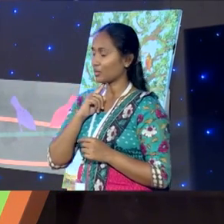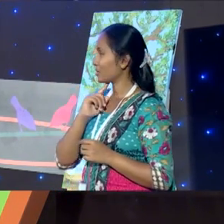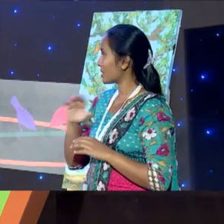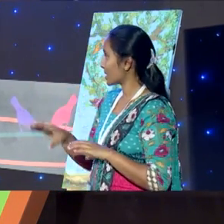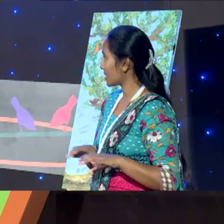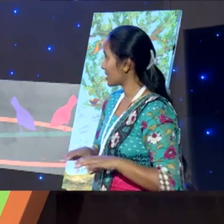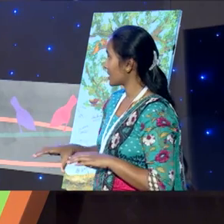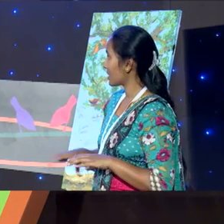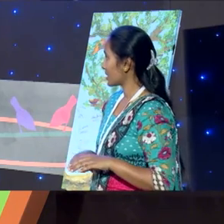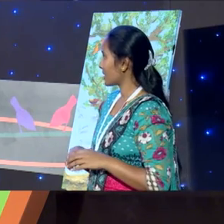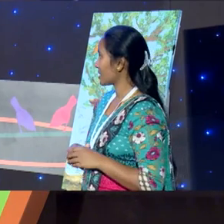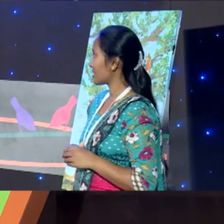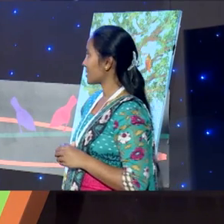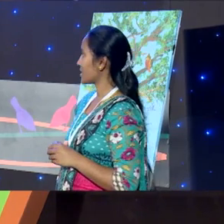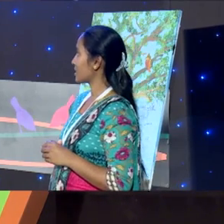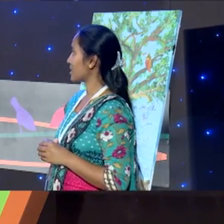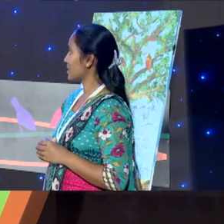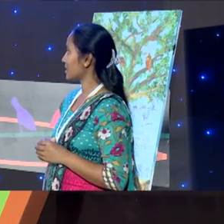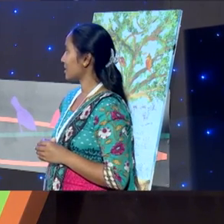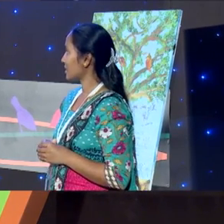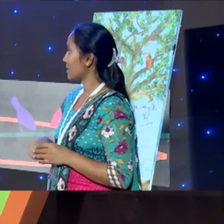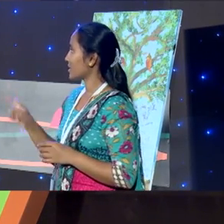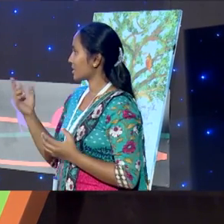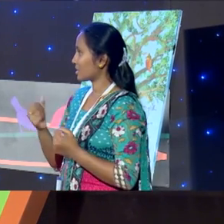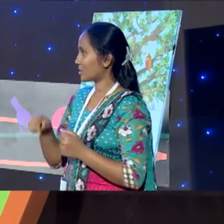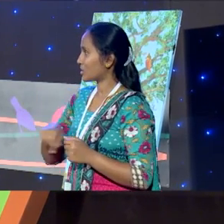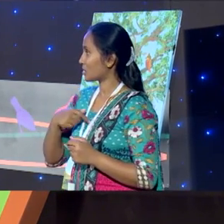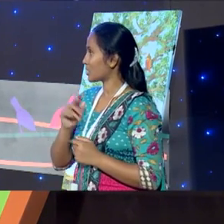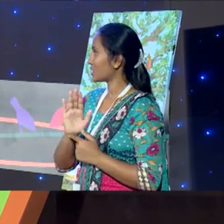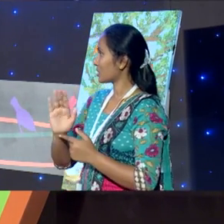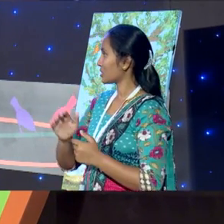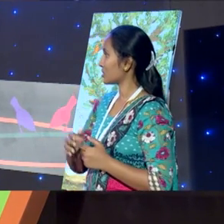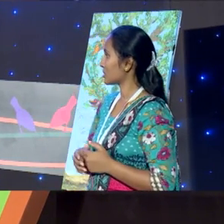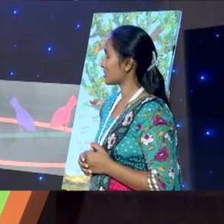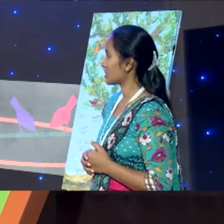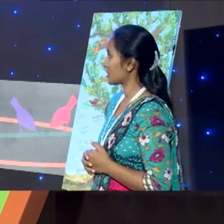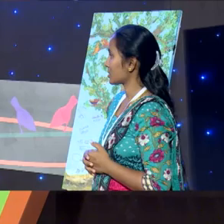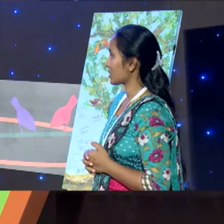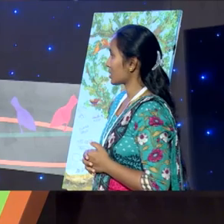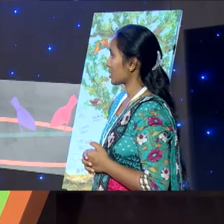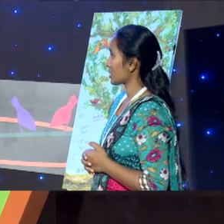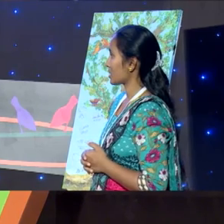why I'm scared on stage now, because I've never been introduced to the stage as a musician.